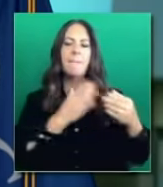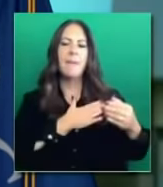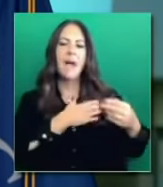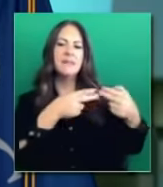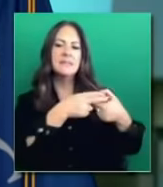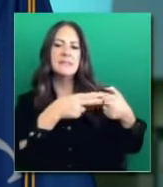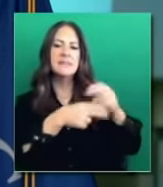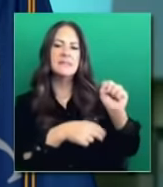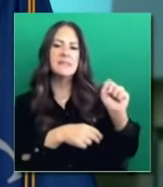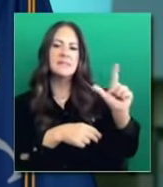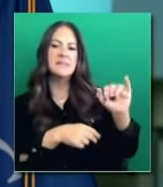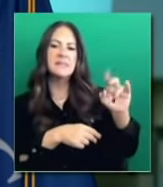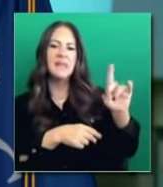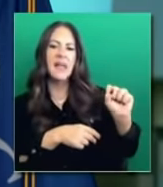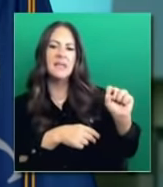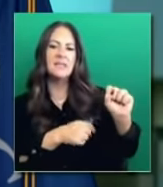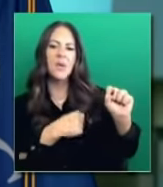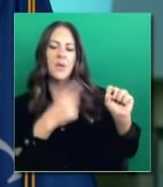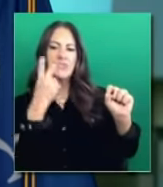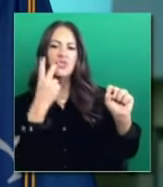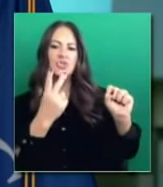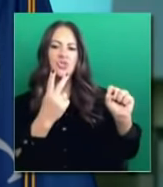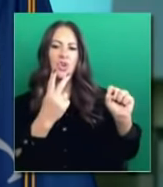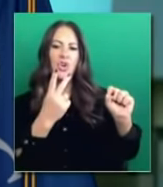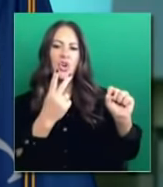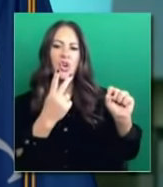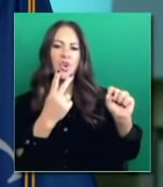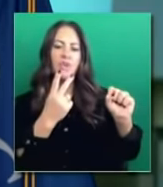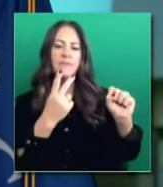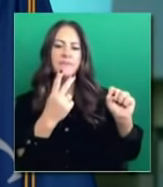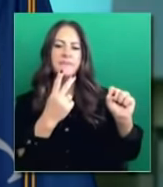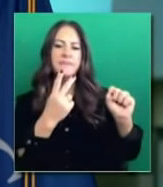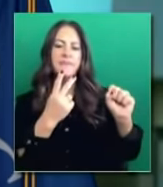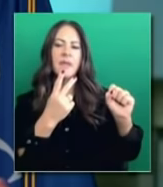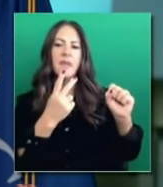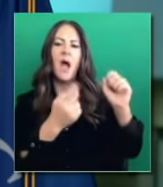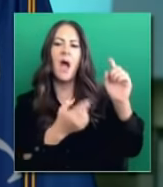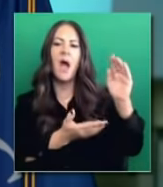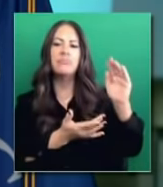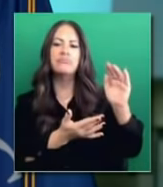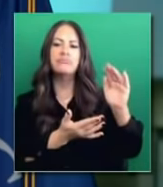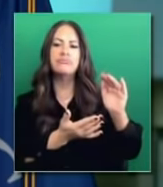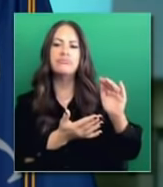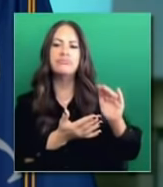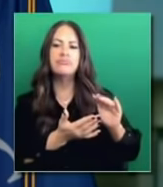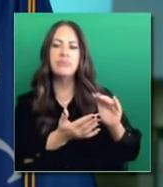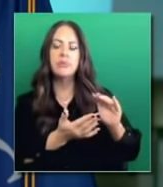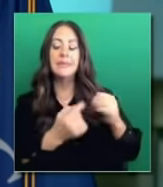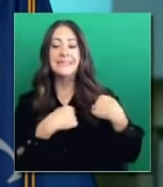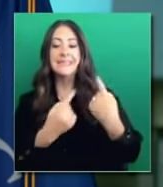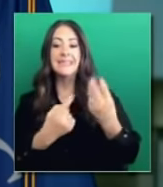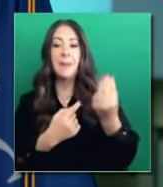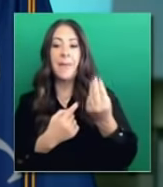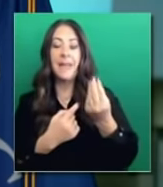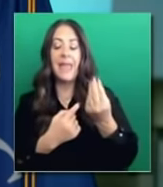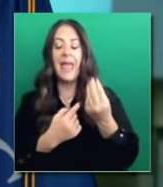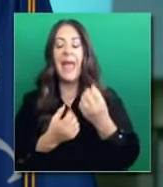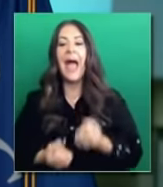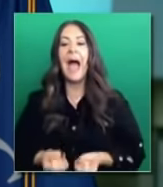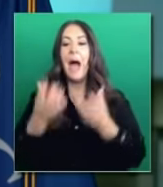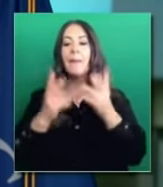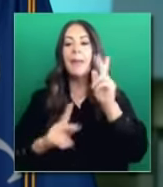actually have seen a not significant, but a modest decrease even since Monday in total number of cases